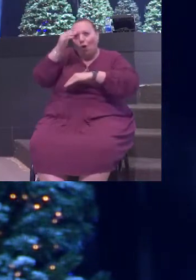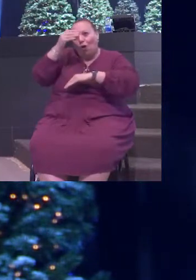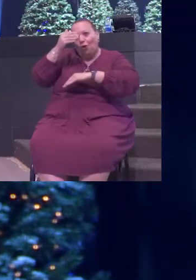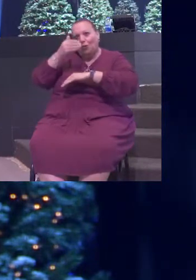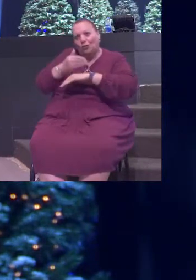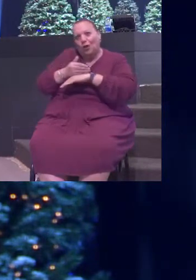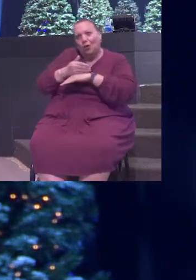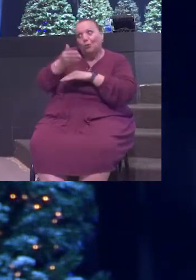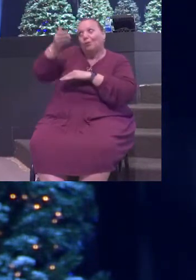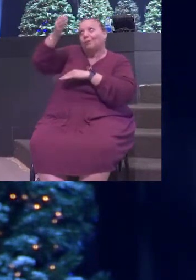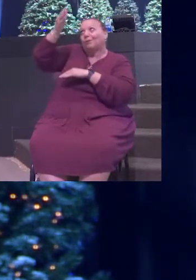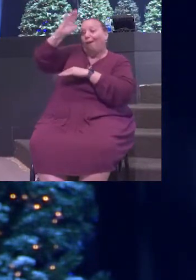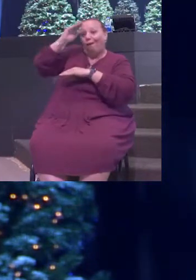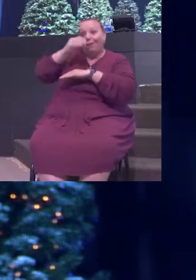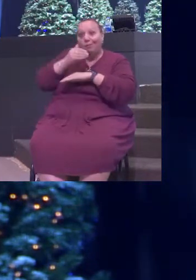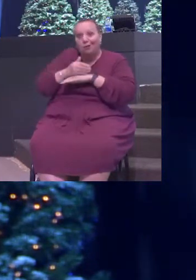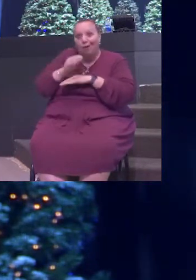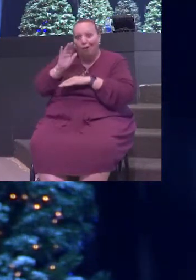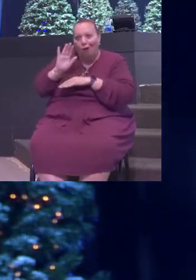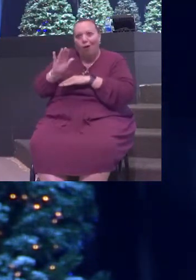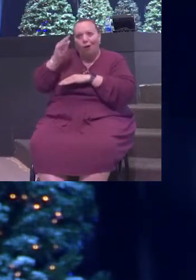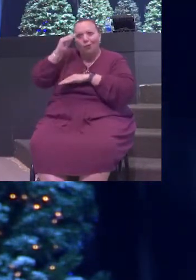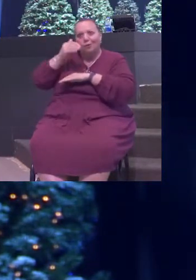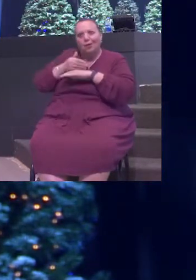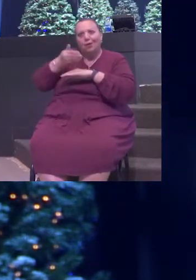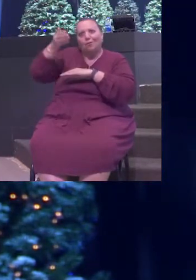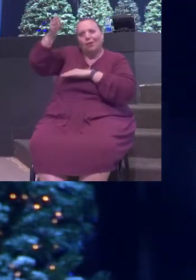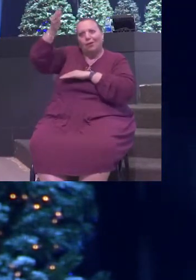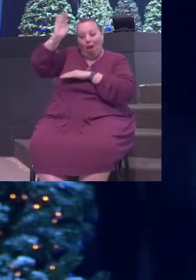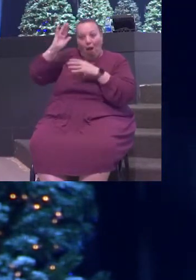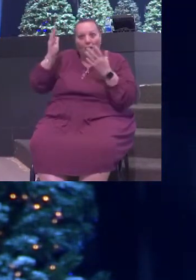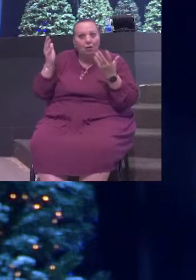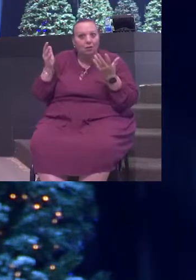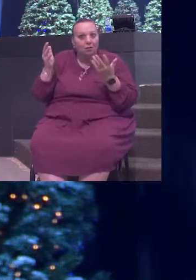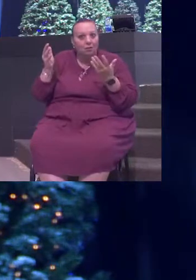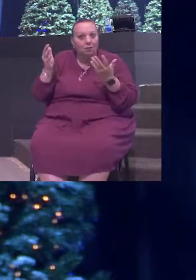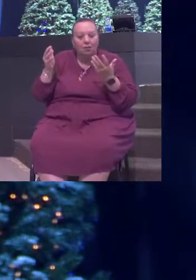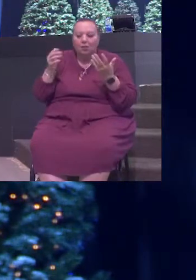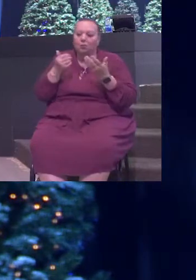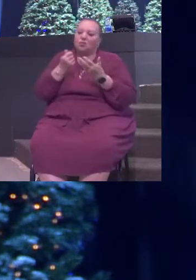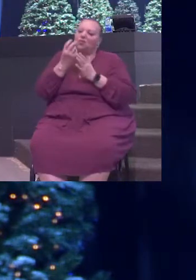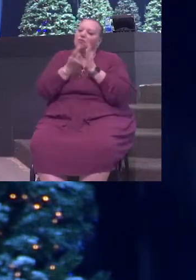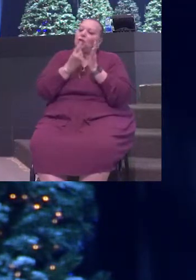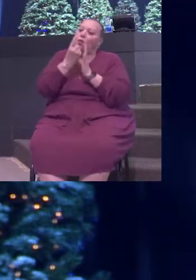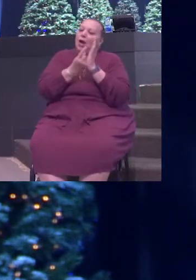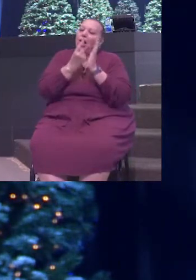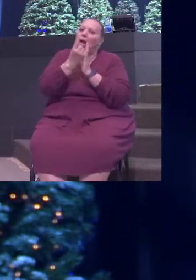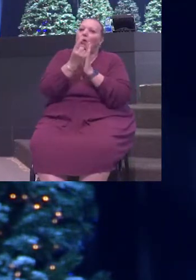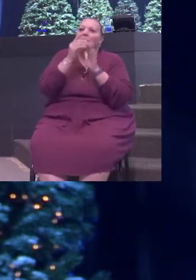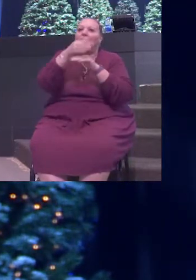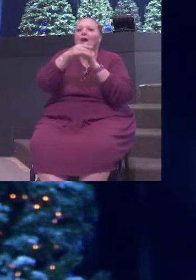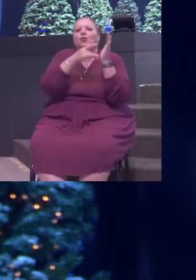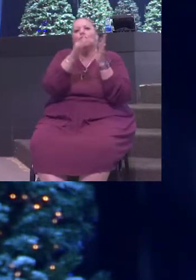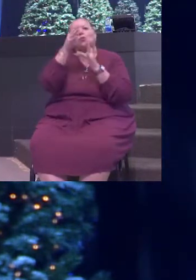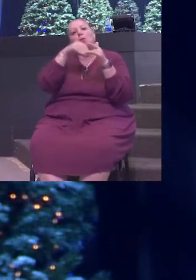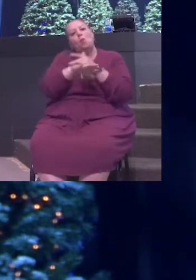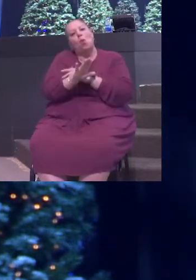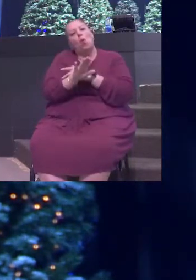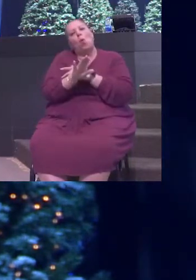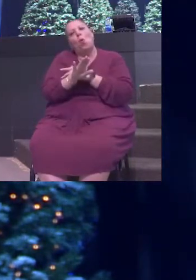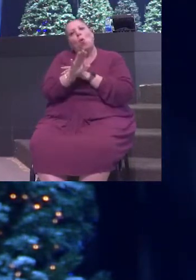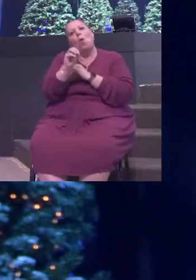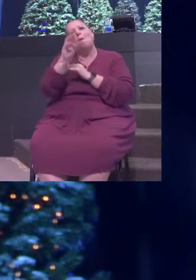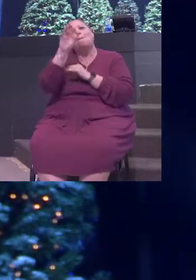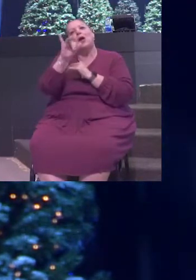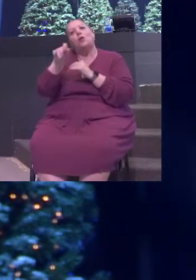was the Messiah. Her son was the Son of God. It was a few hours after Jesus was born that